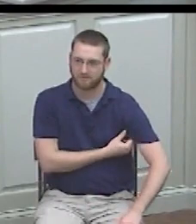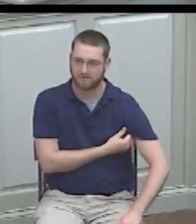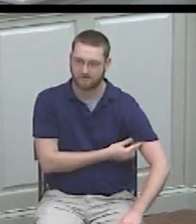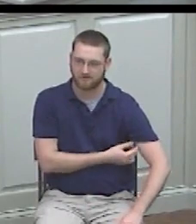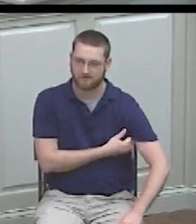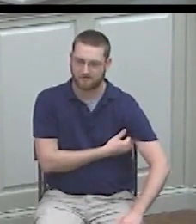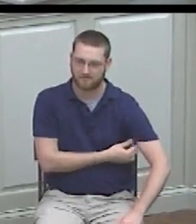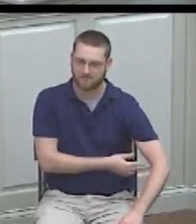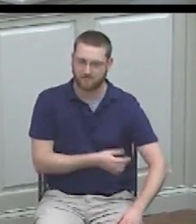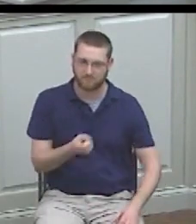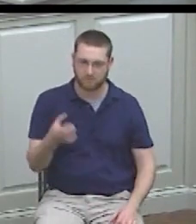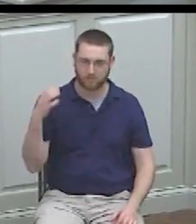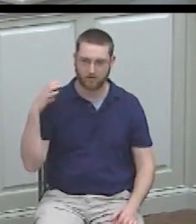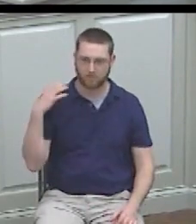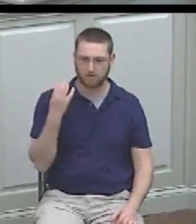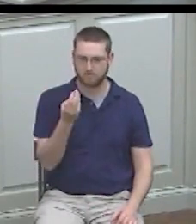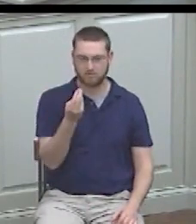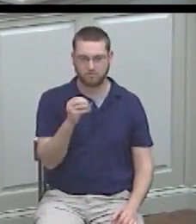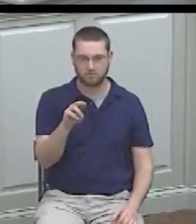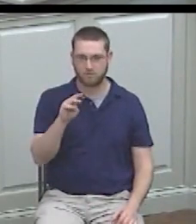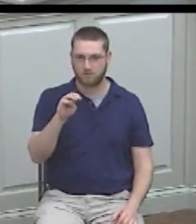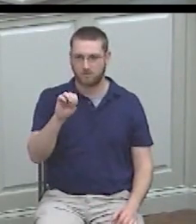You're the coach, Mr. Meadows, please.